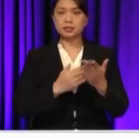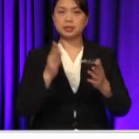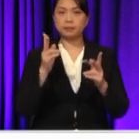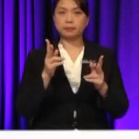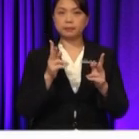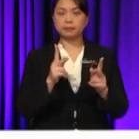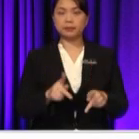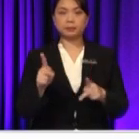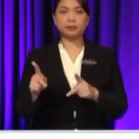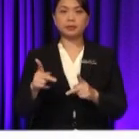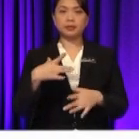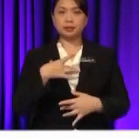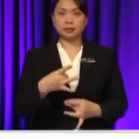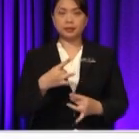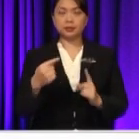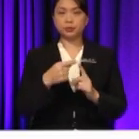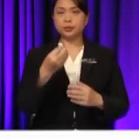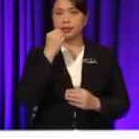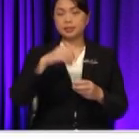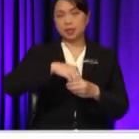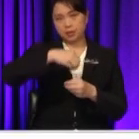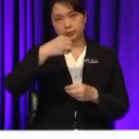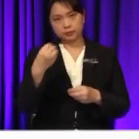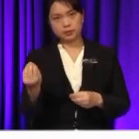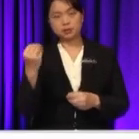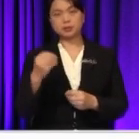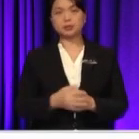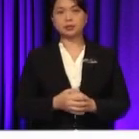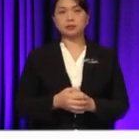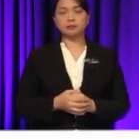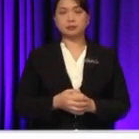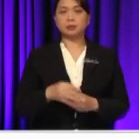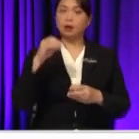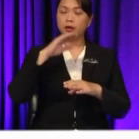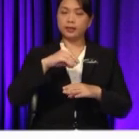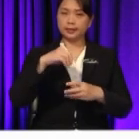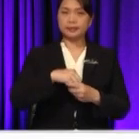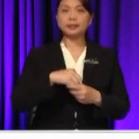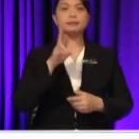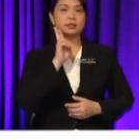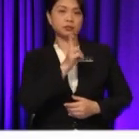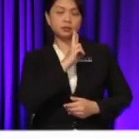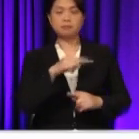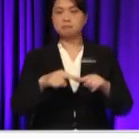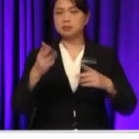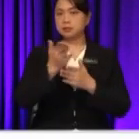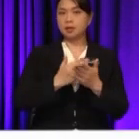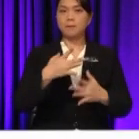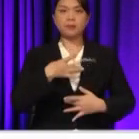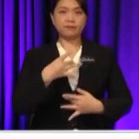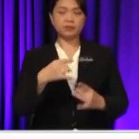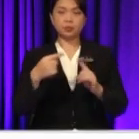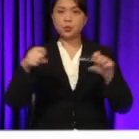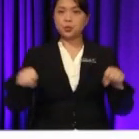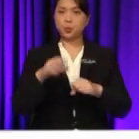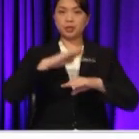outside, especially at fancy and posh restaurants, some others prefer to prepare and cook their own food at home. It depends on the kind